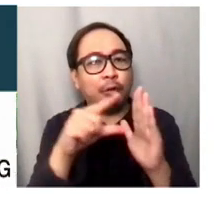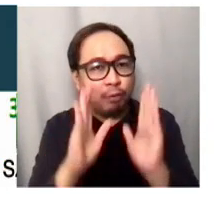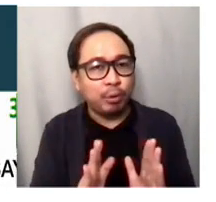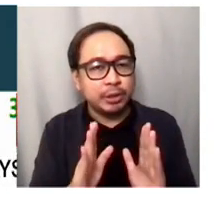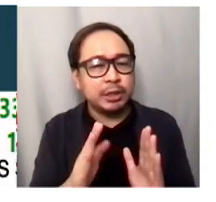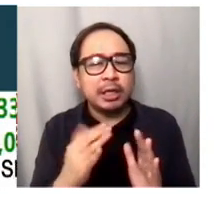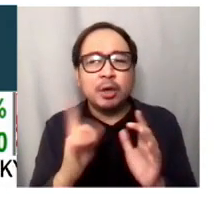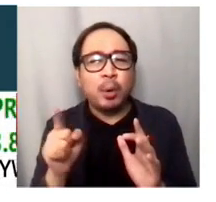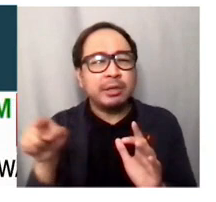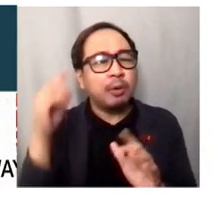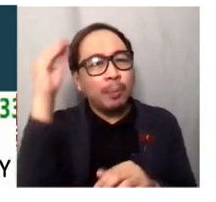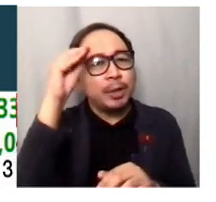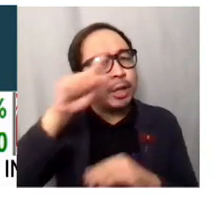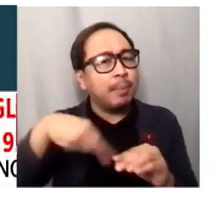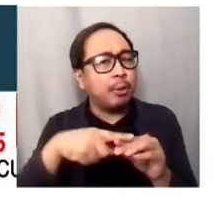community?